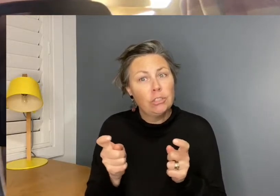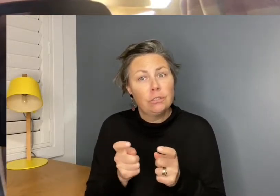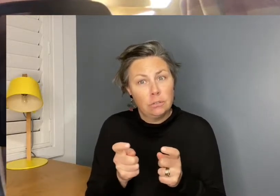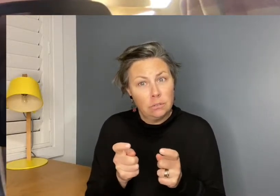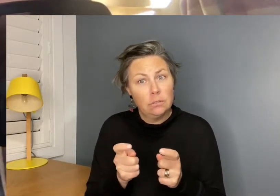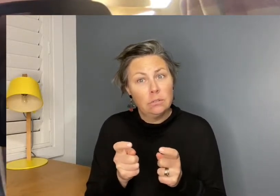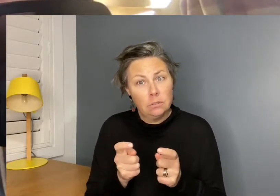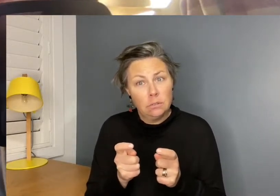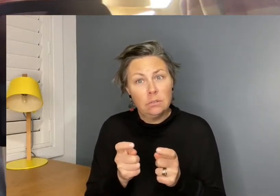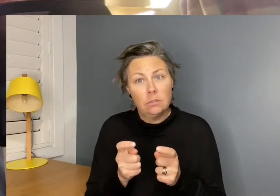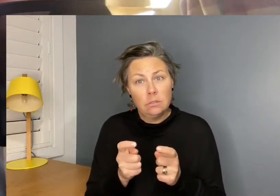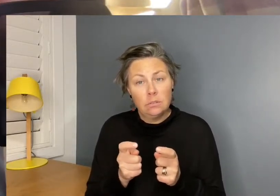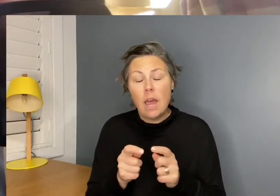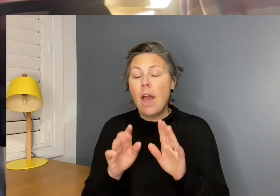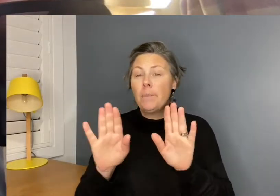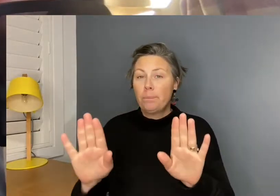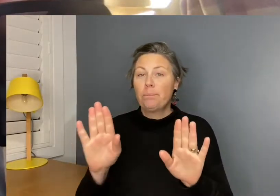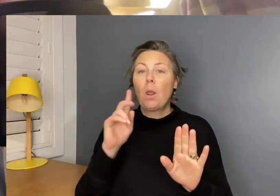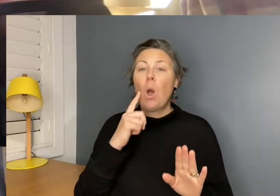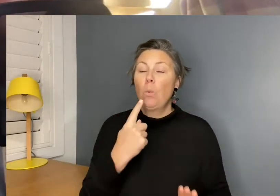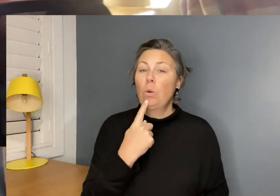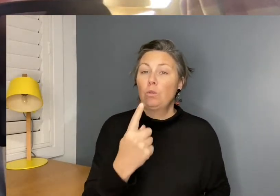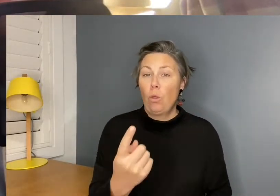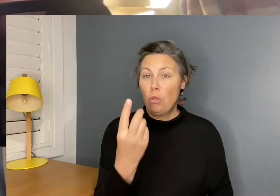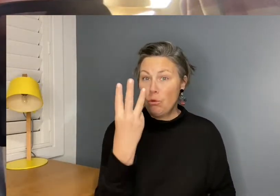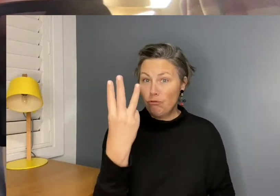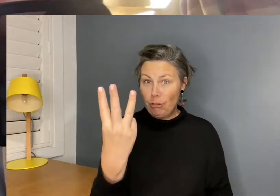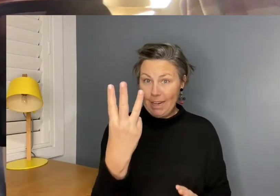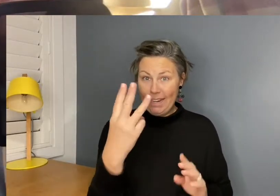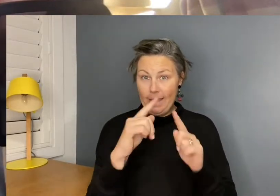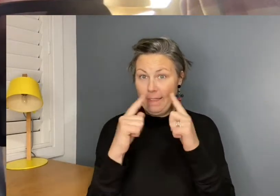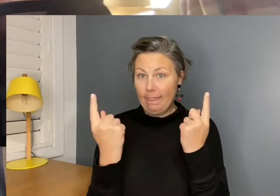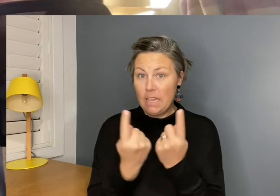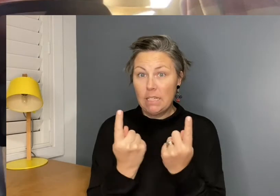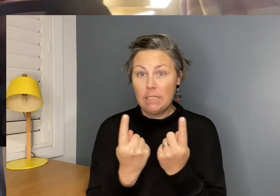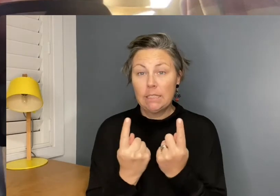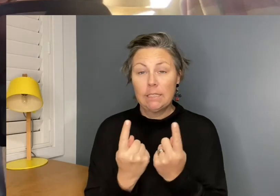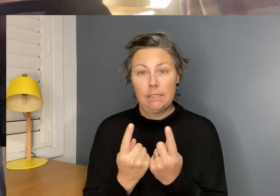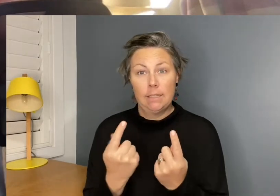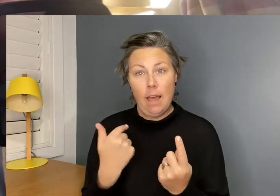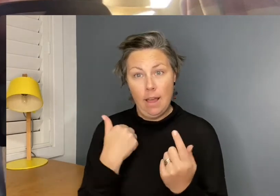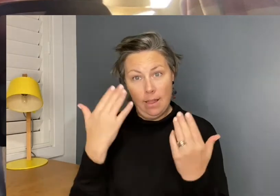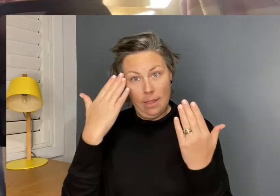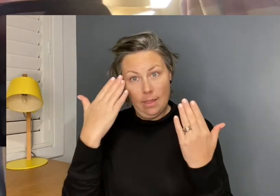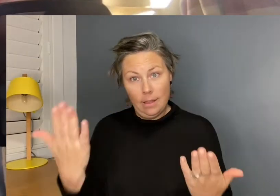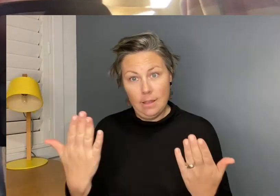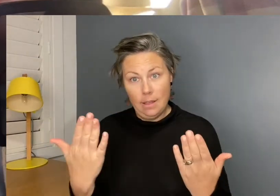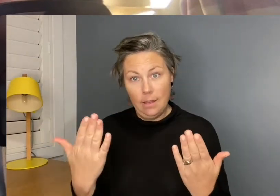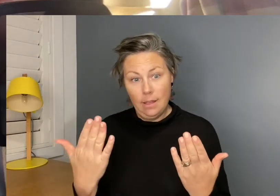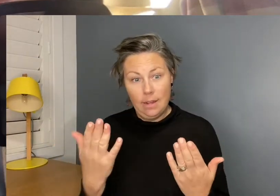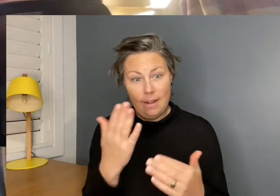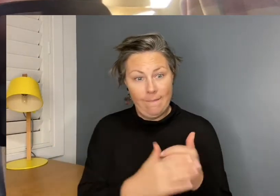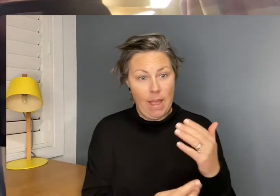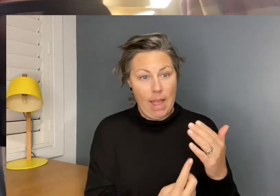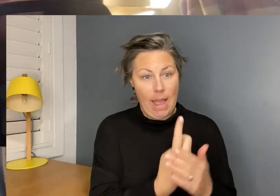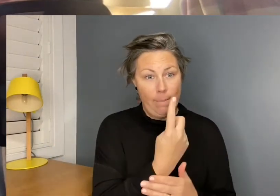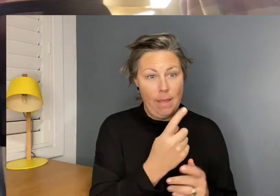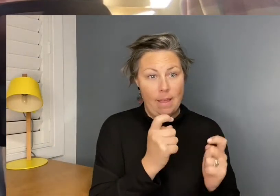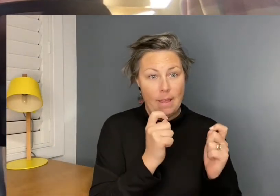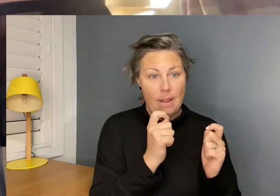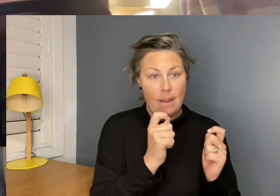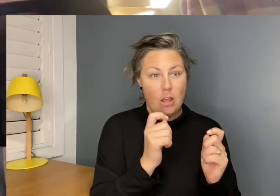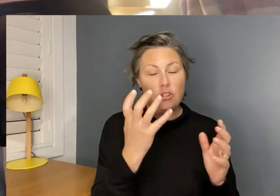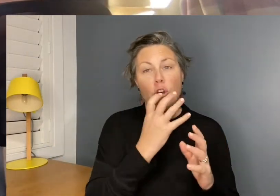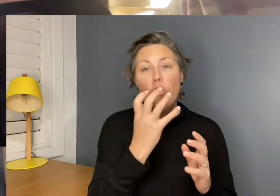going to say 3 things that I just didn't really know about the first time I gave birth and almost even forgot about